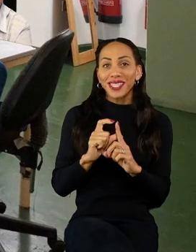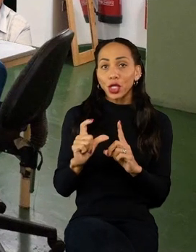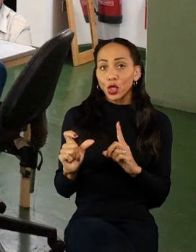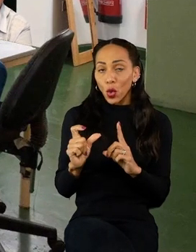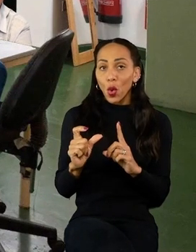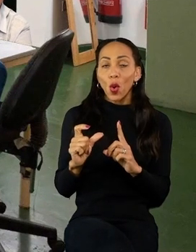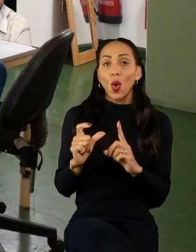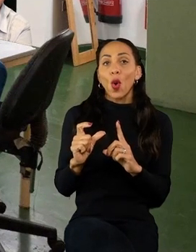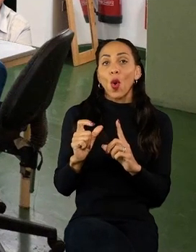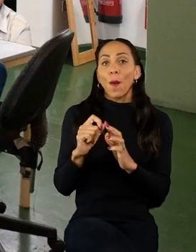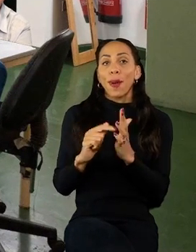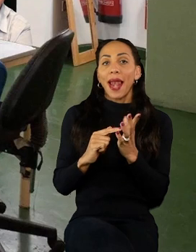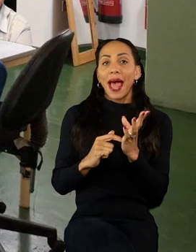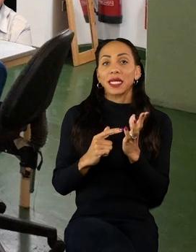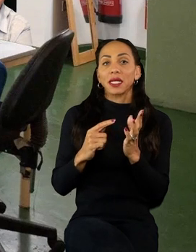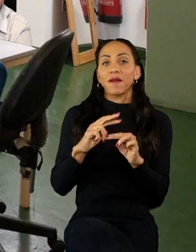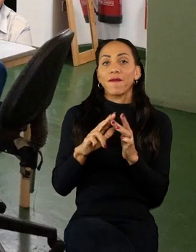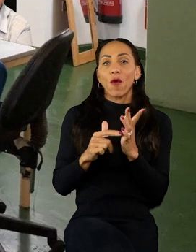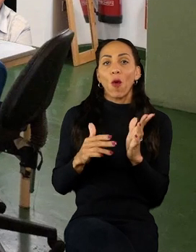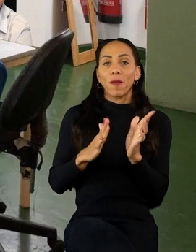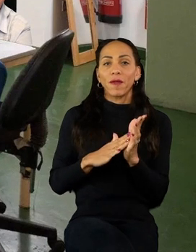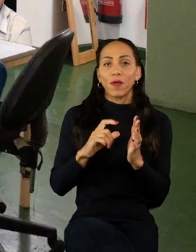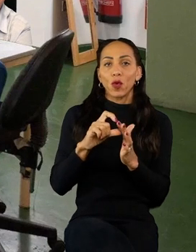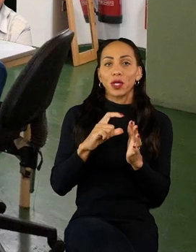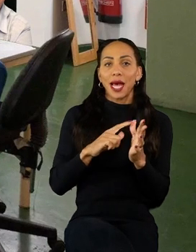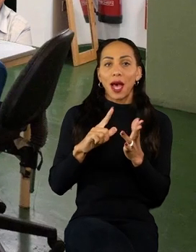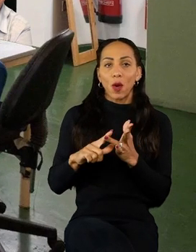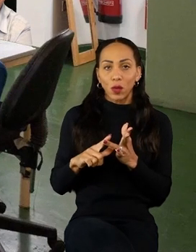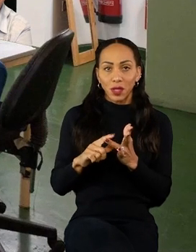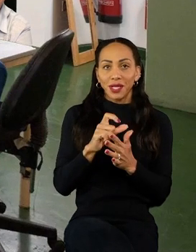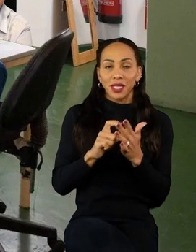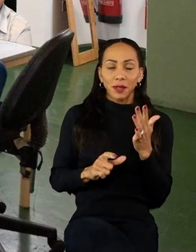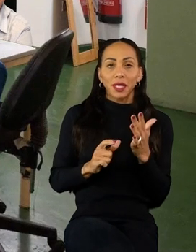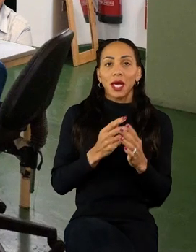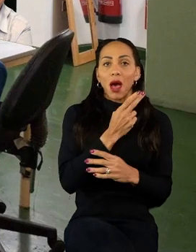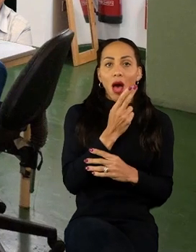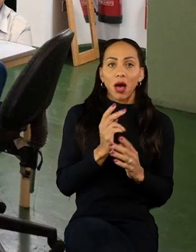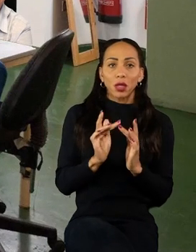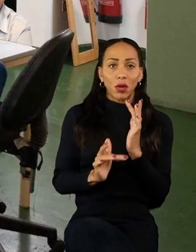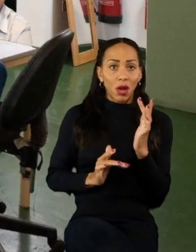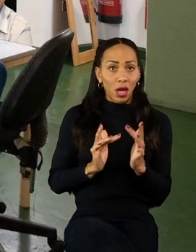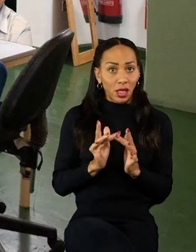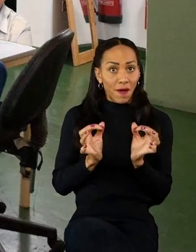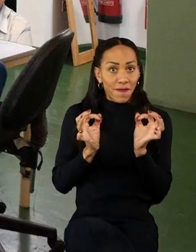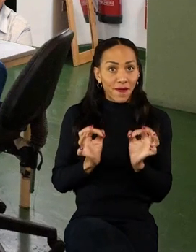some fantastic work with your new digital platform for Disability Arts Online,